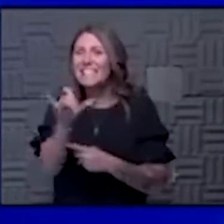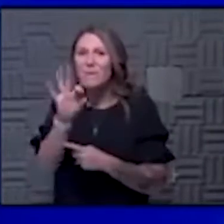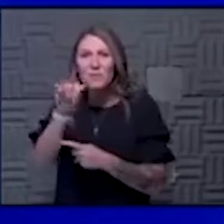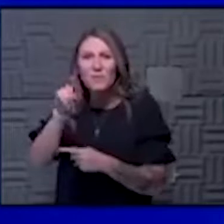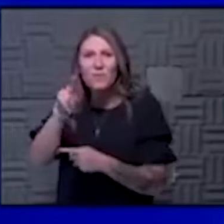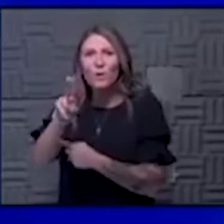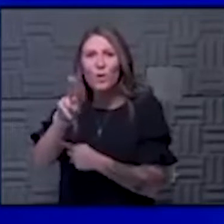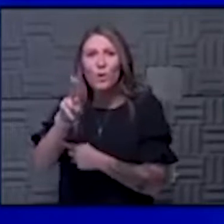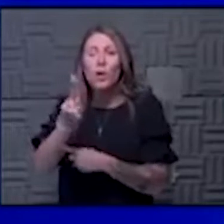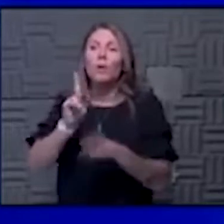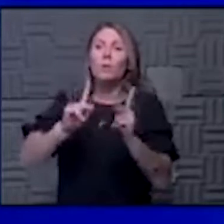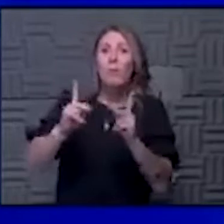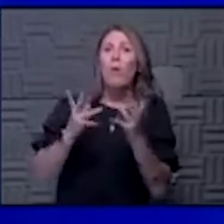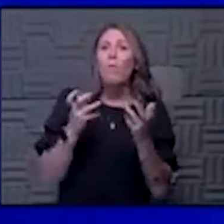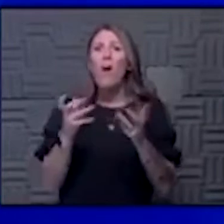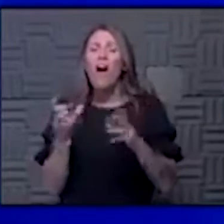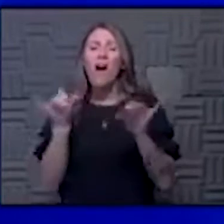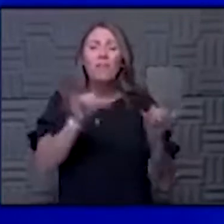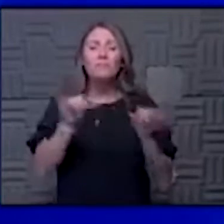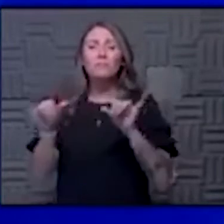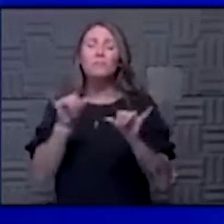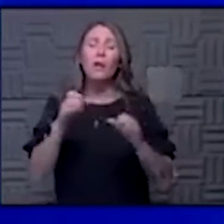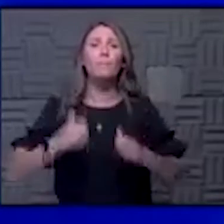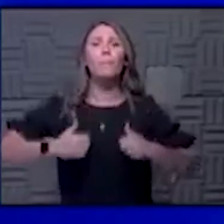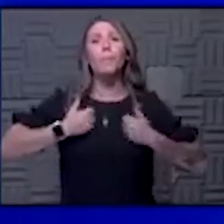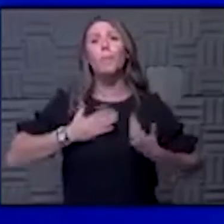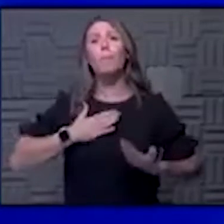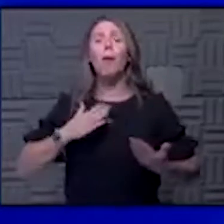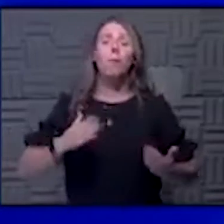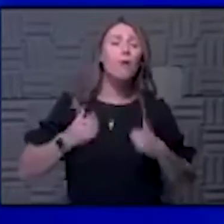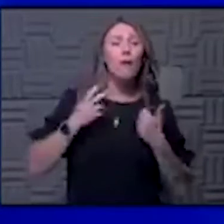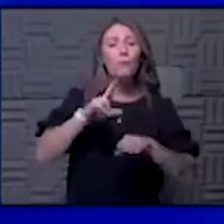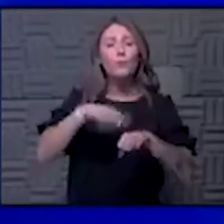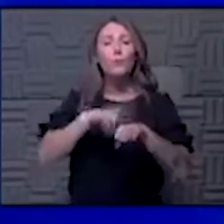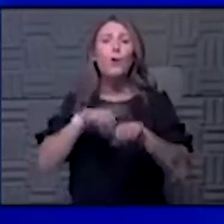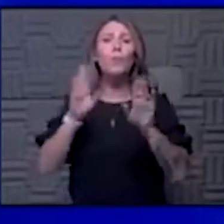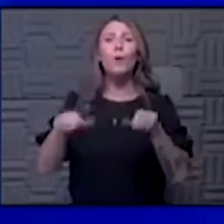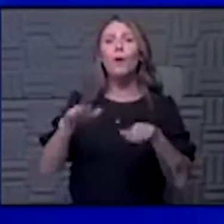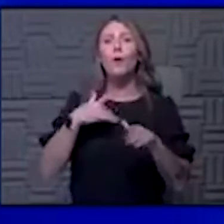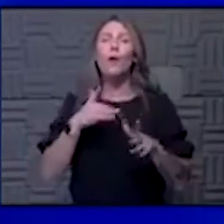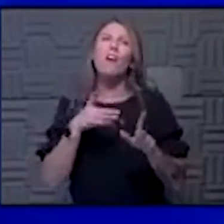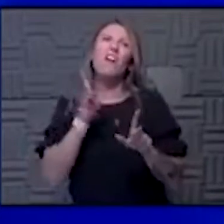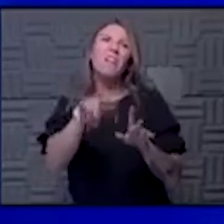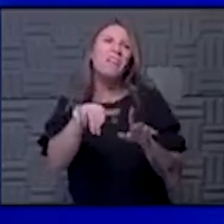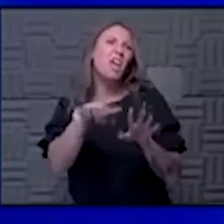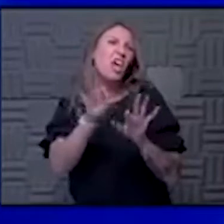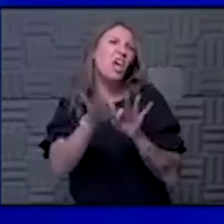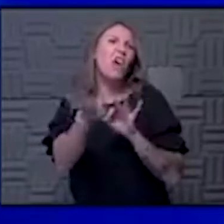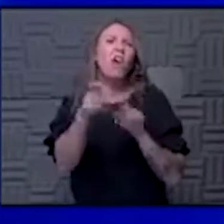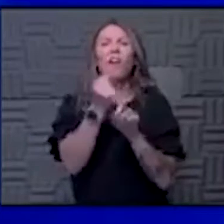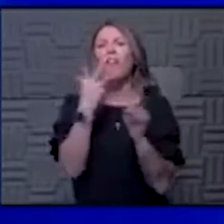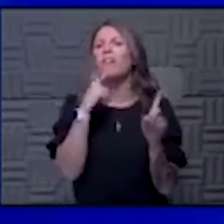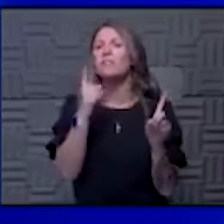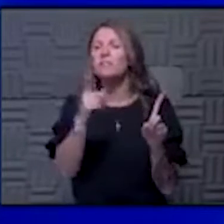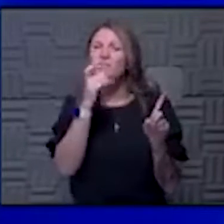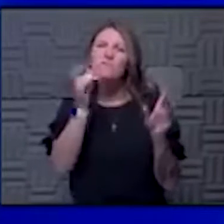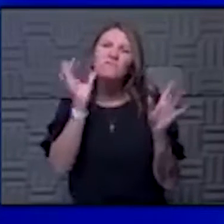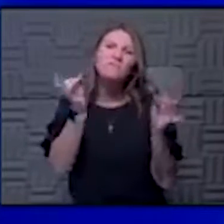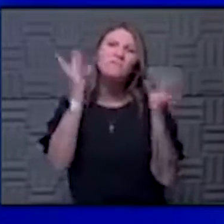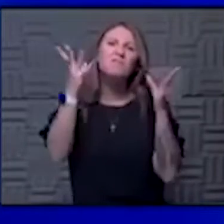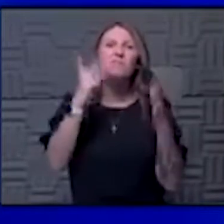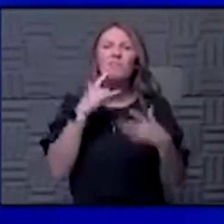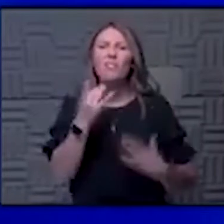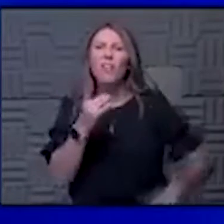folks want it to be because they want to be able to live life the way they want to, and they want to feel like, oh, they're exaggerating it, or it's a hoax, or this or that.